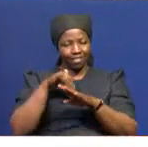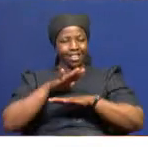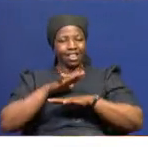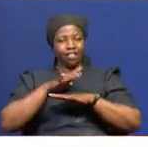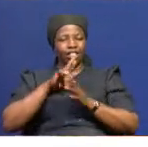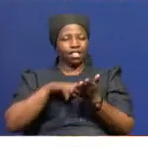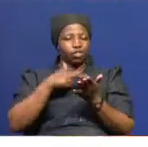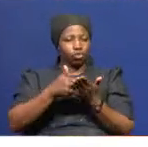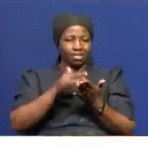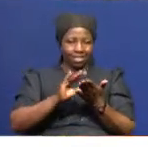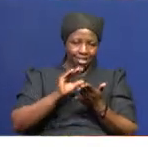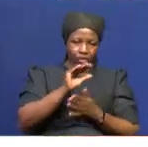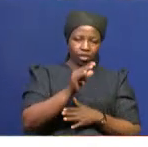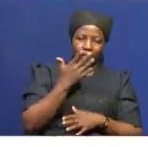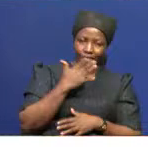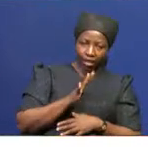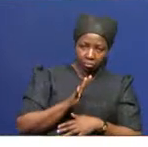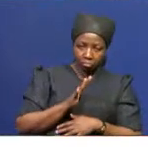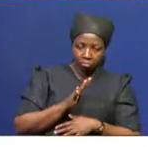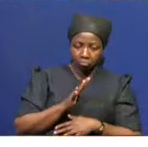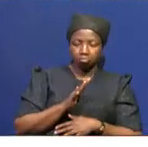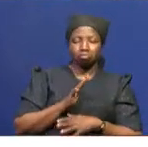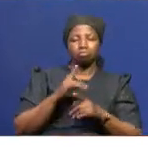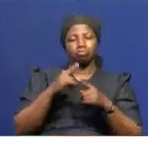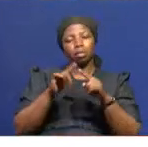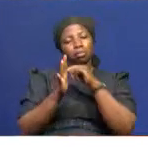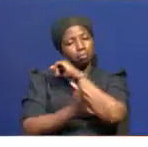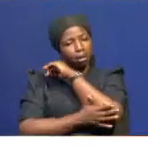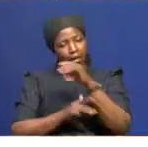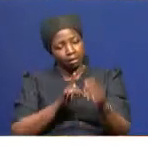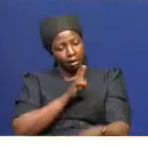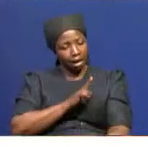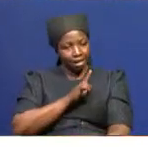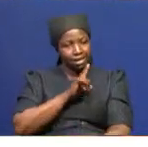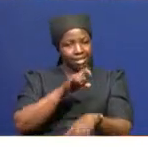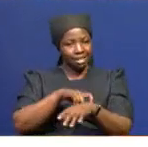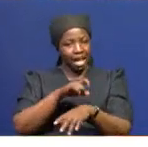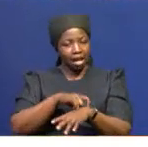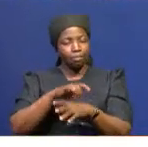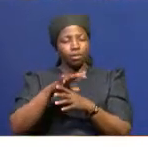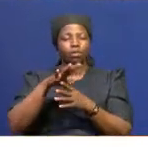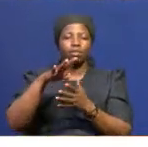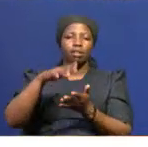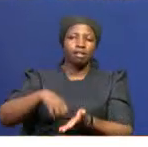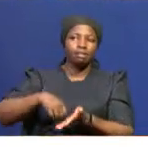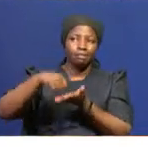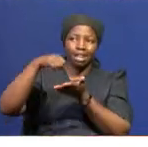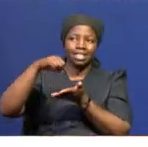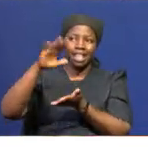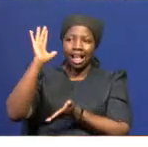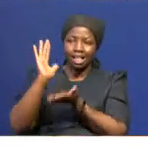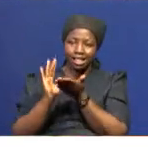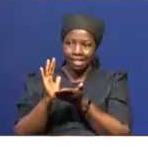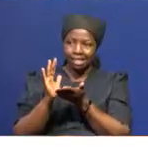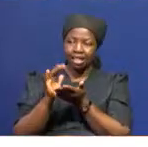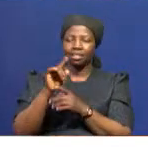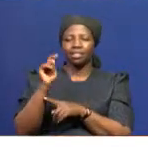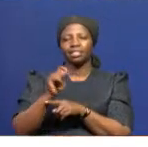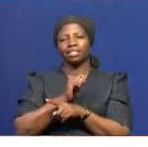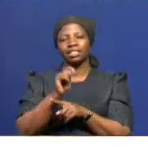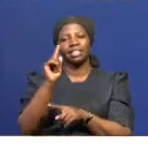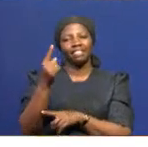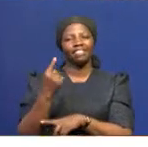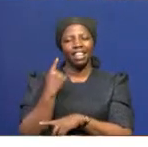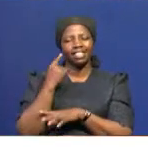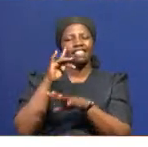are allocated. It is unfortunate that whenever budget cuts strike, training is often the first